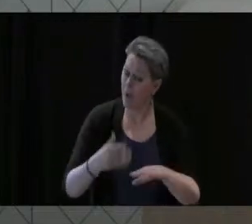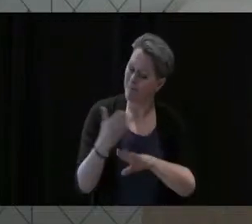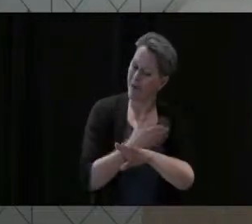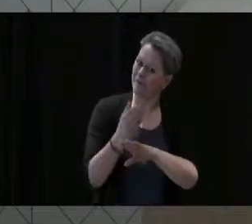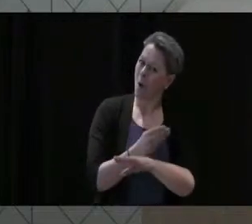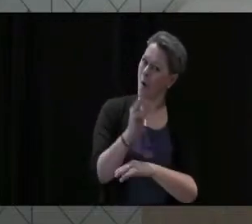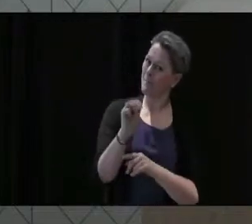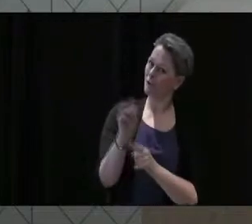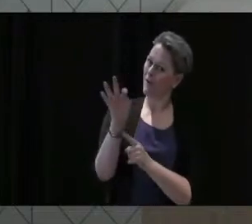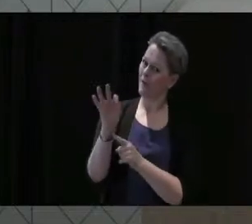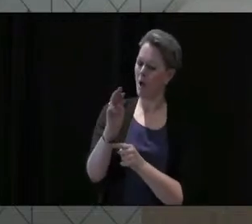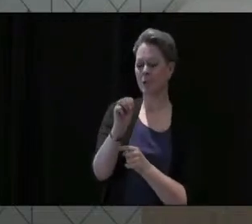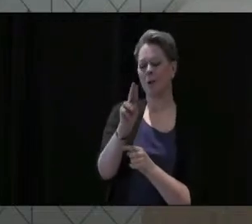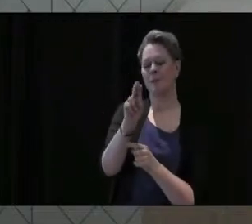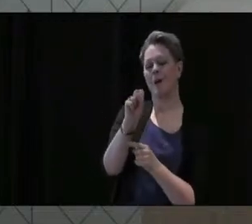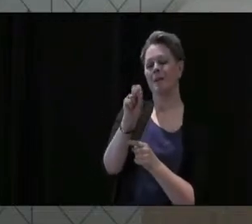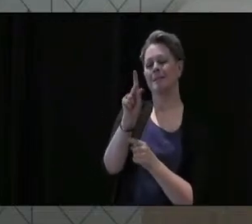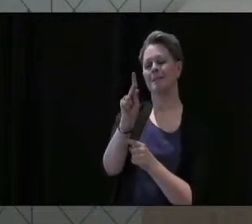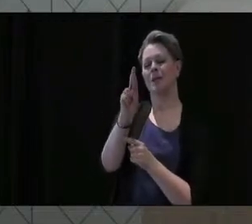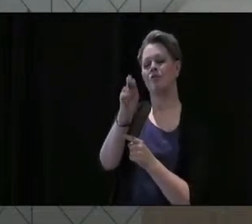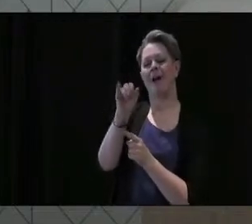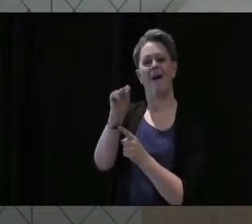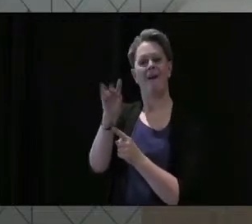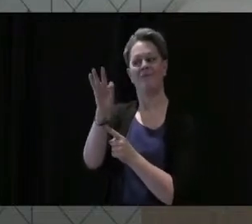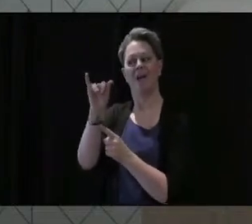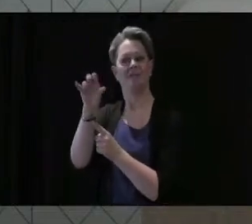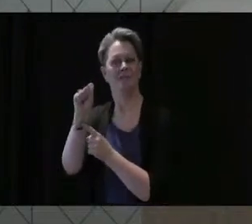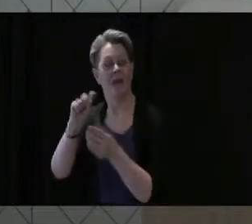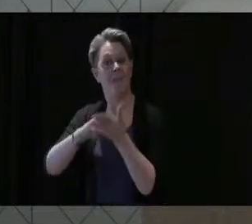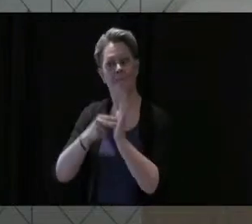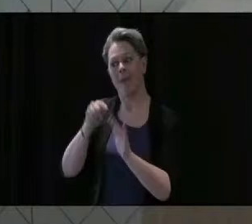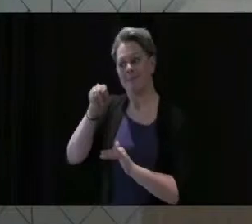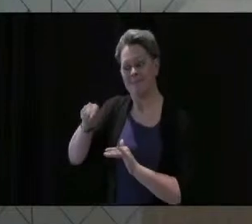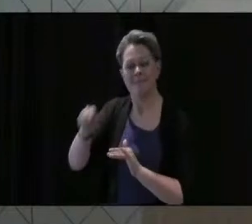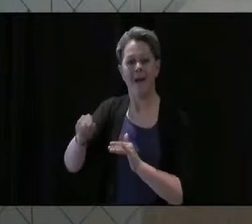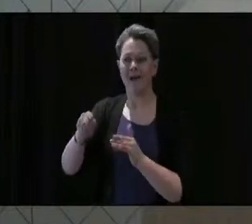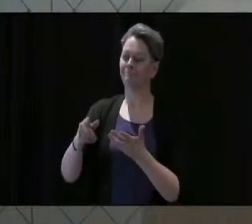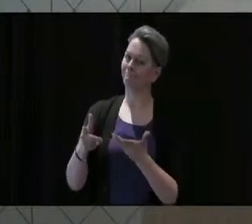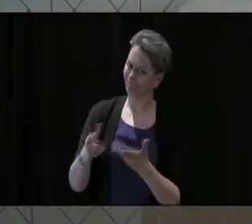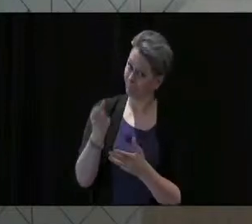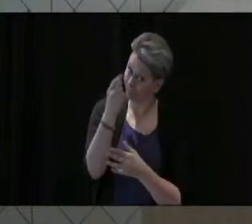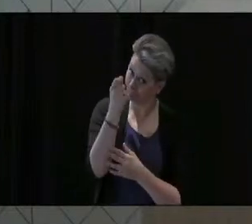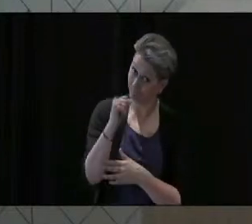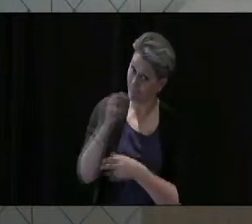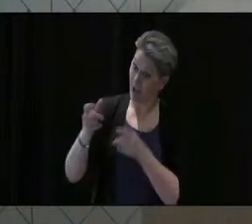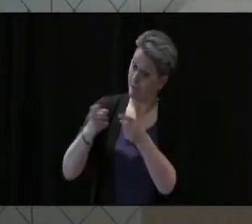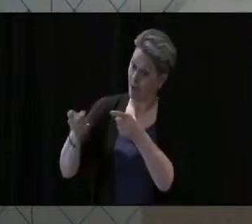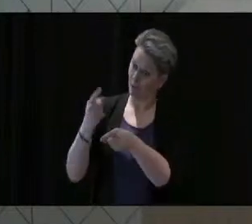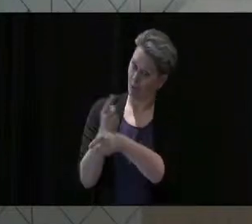the cost overruns and mismanagement of that project contributed to the problem.